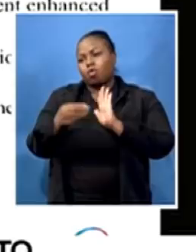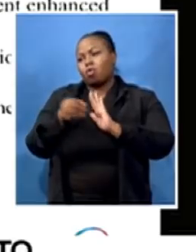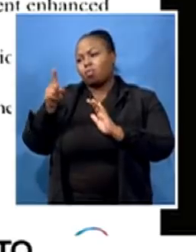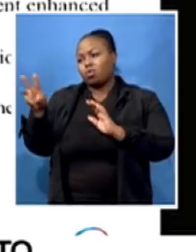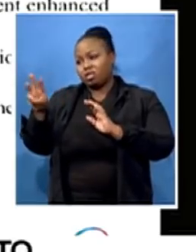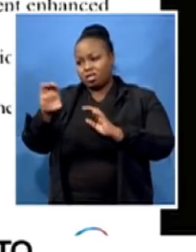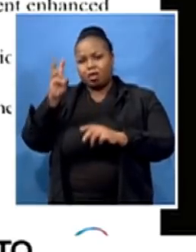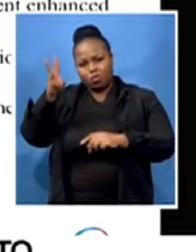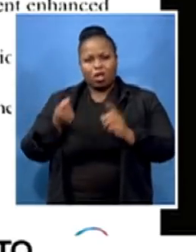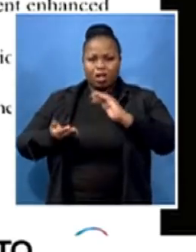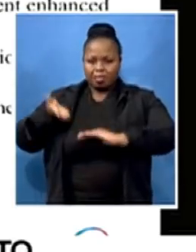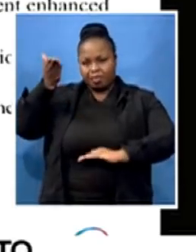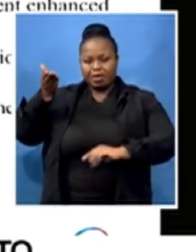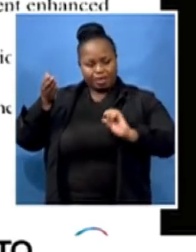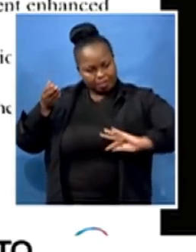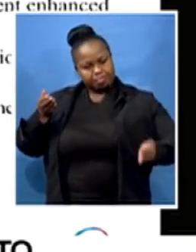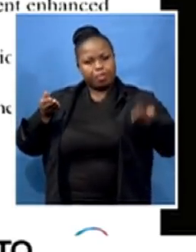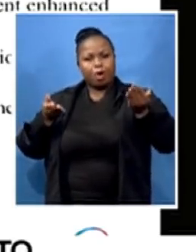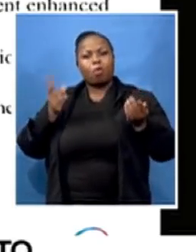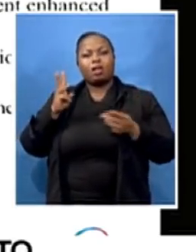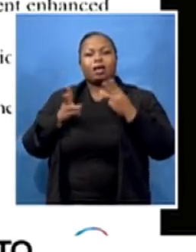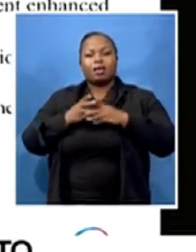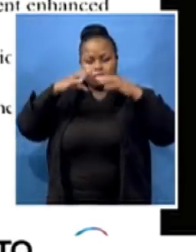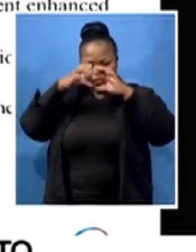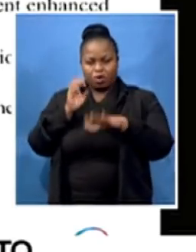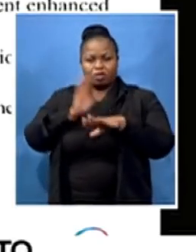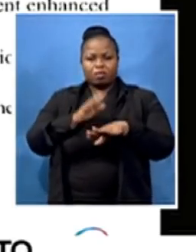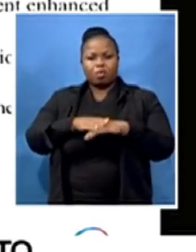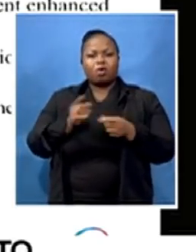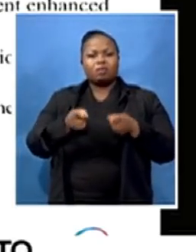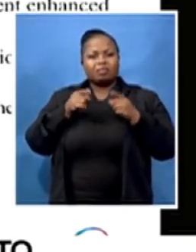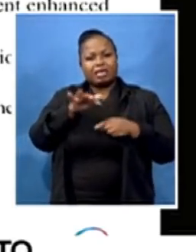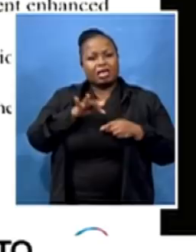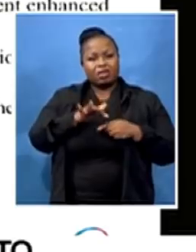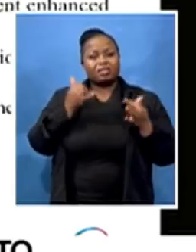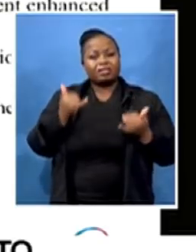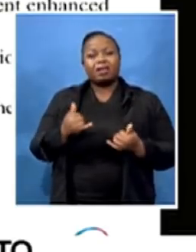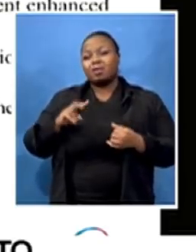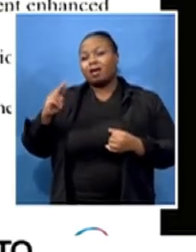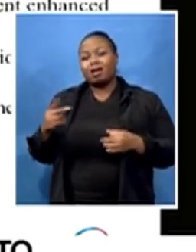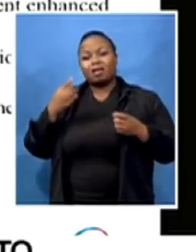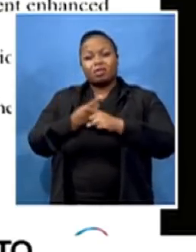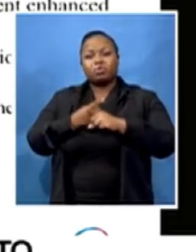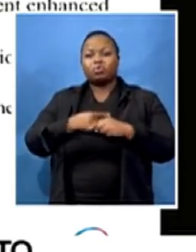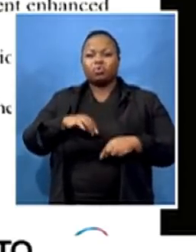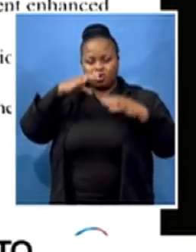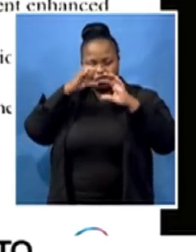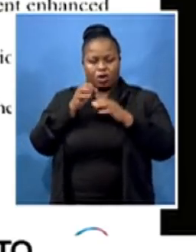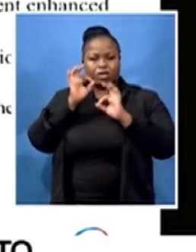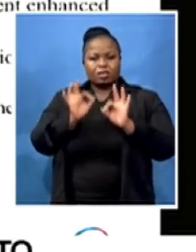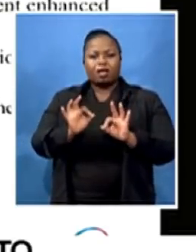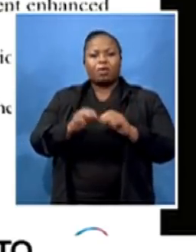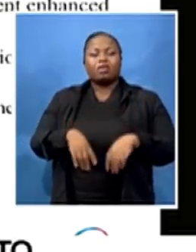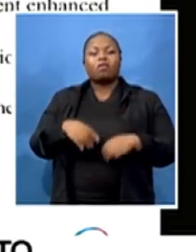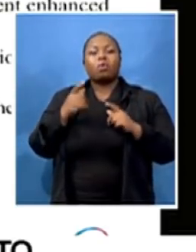and hotspots. Now, the issue of hotspots that are not responding to intensive medical team deployed into that area,